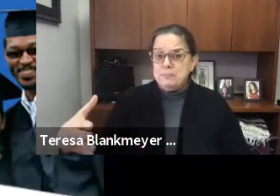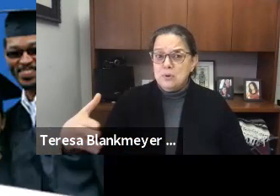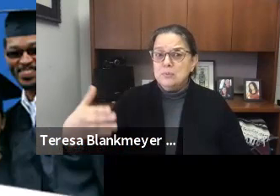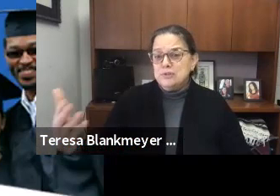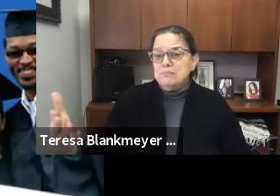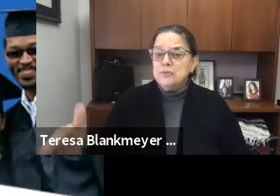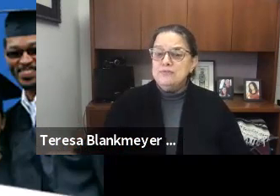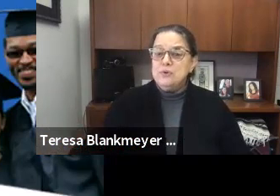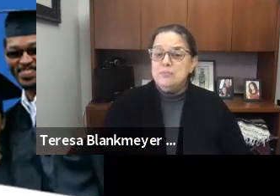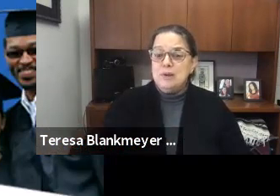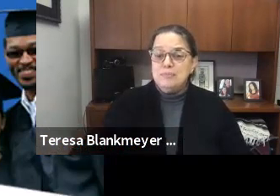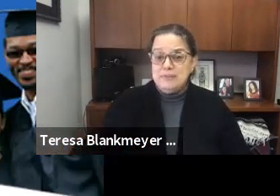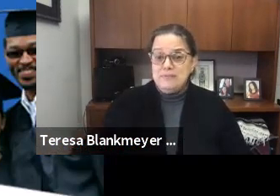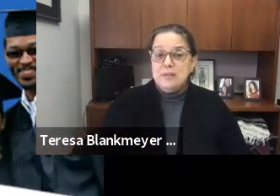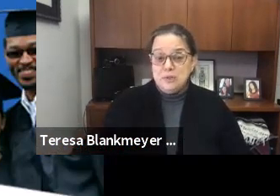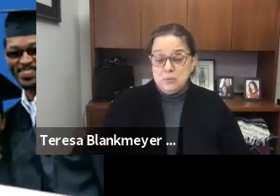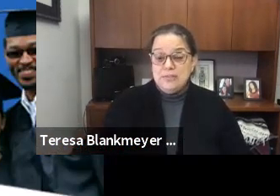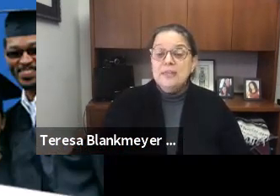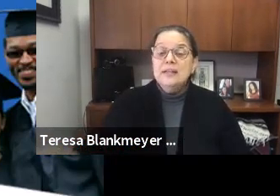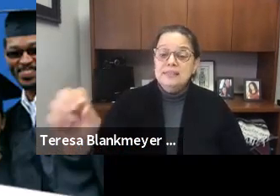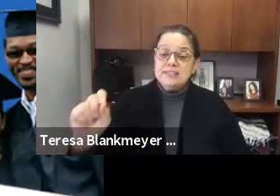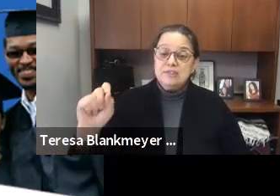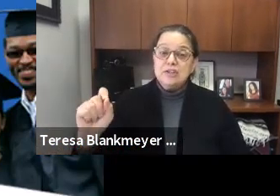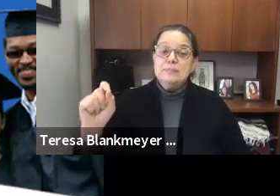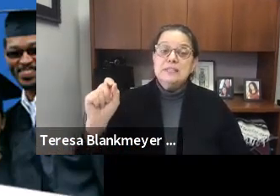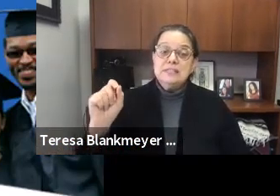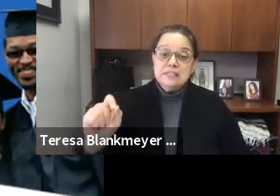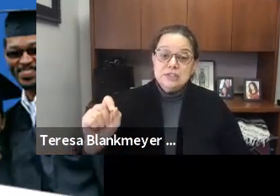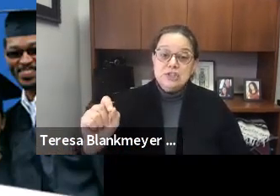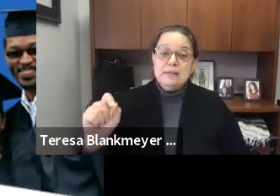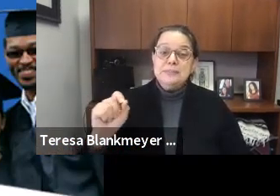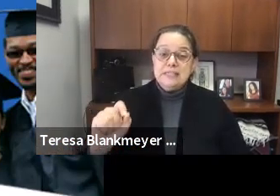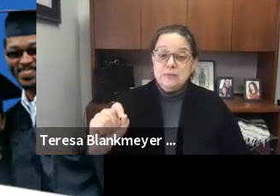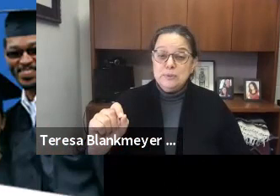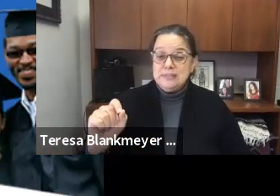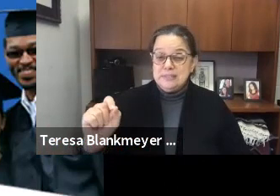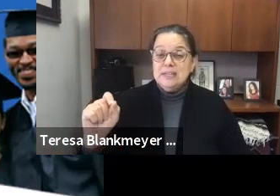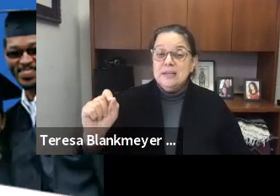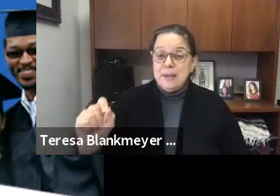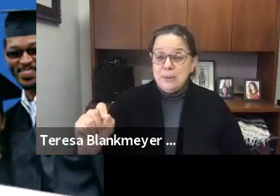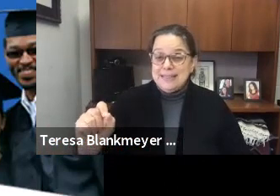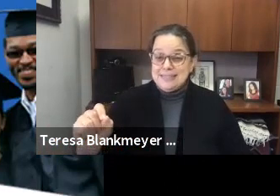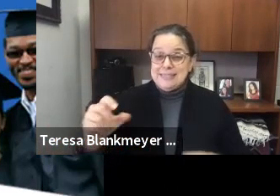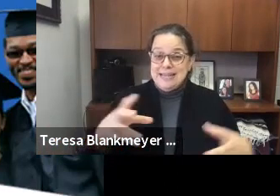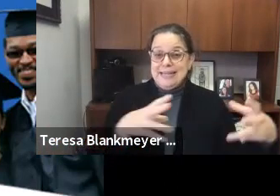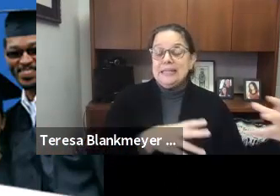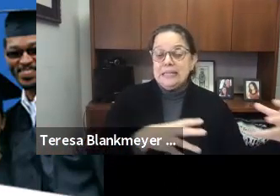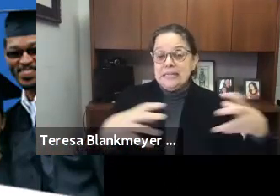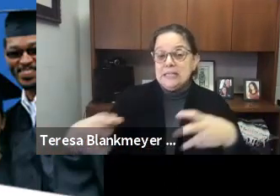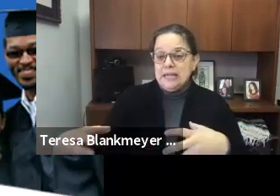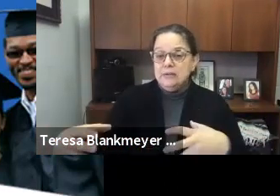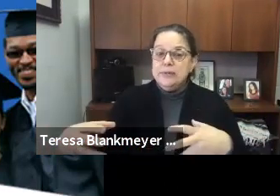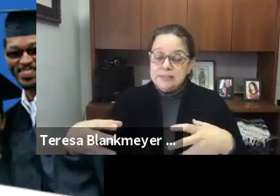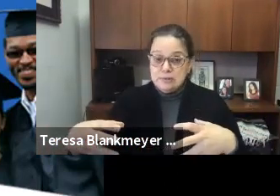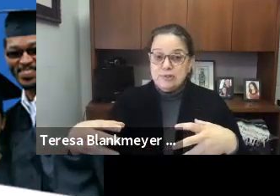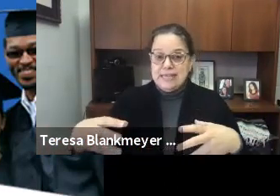Belmont Report, which most of you are probably familiar with. This document still shapes and influences bioethics today in